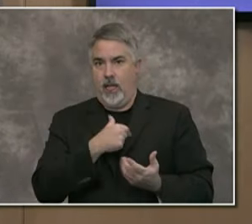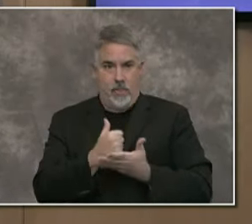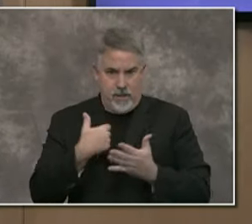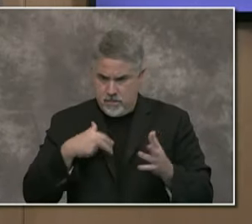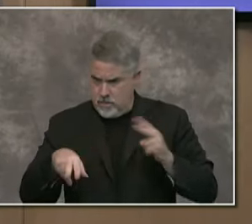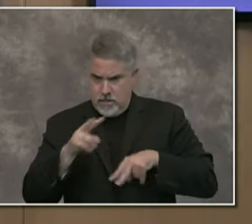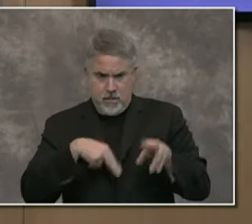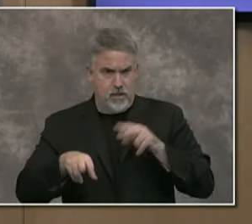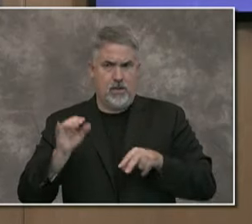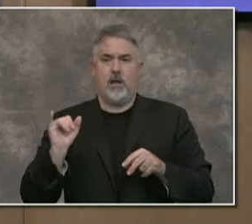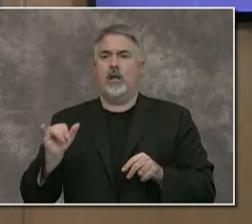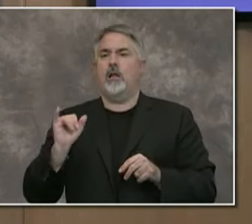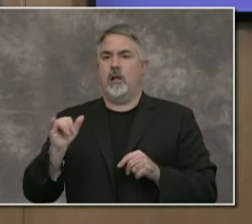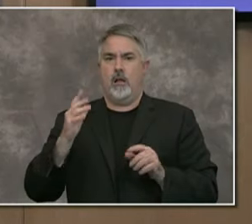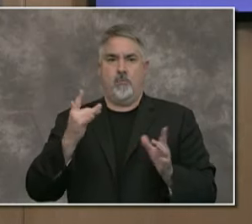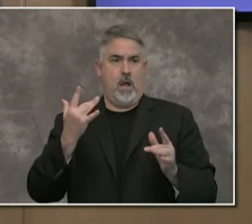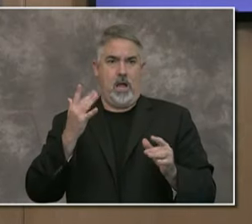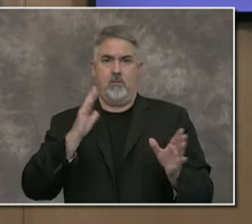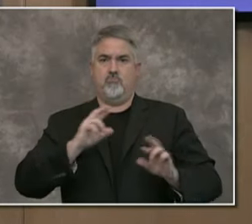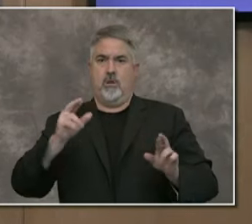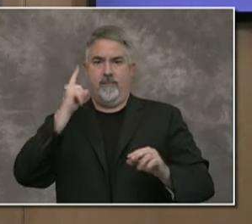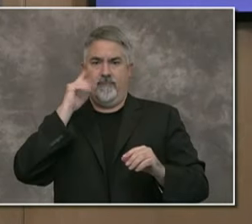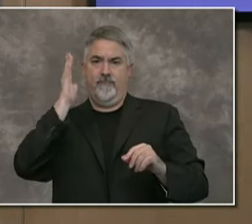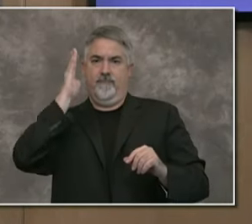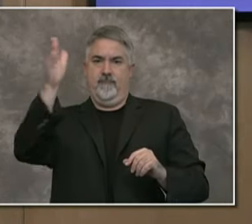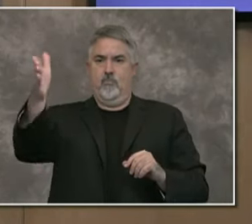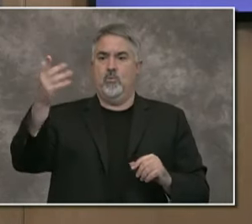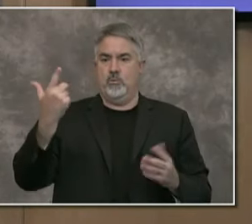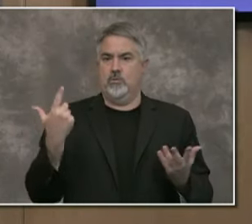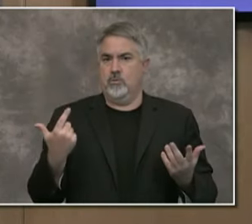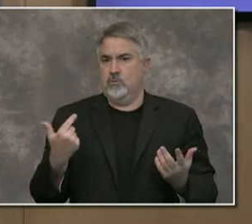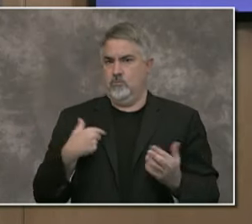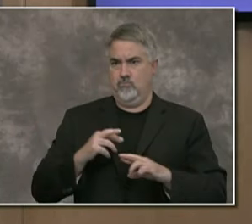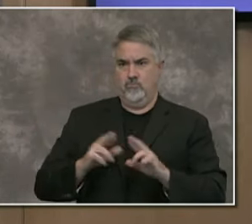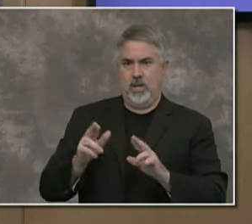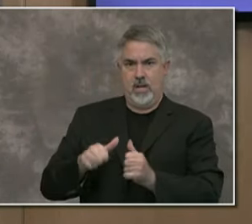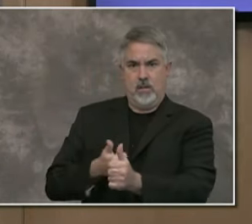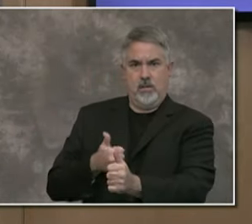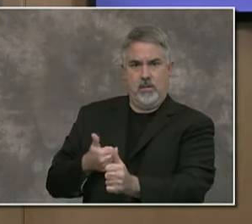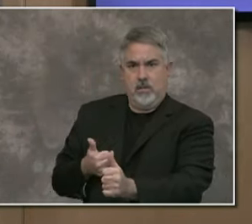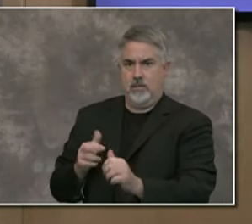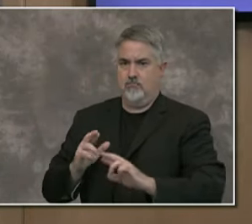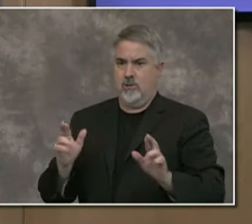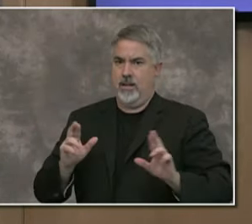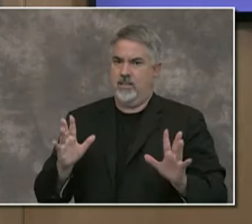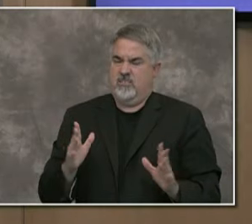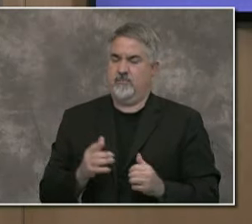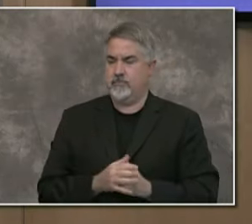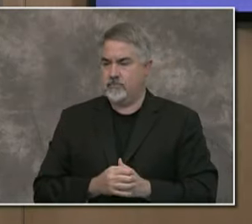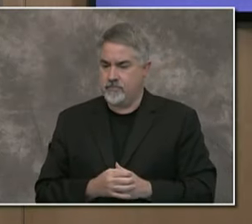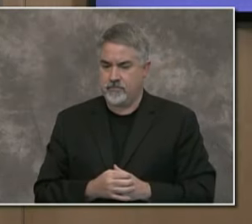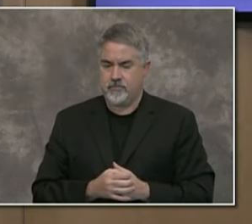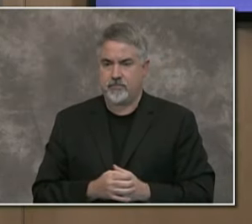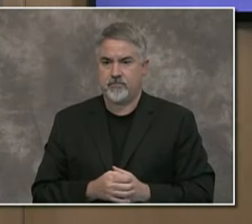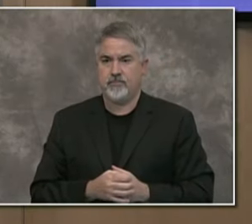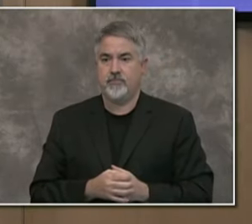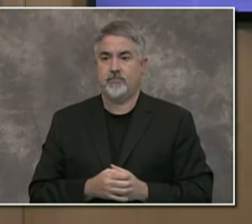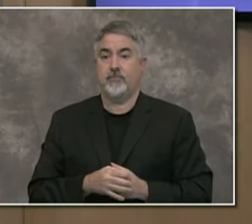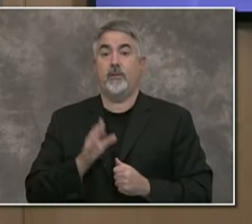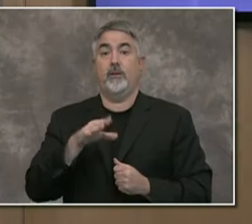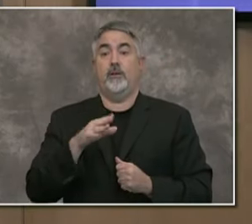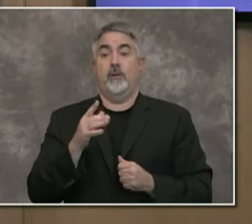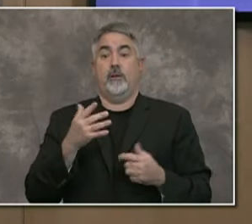in the future when we begin to ease out of the situation we're in. At some point, that we do not know when that will be at the